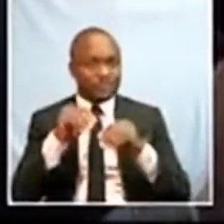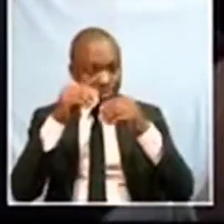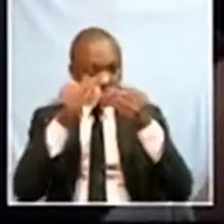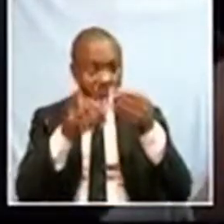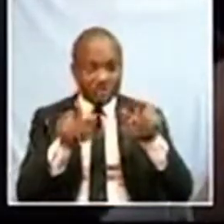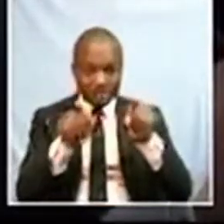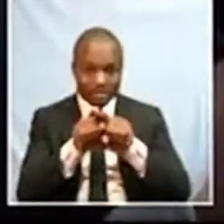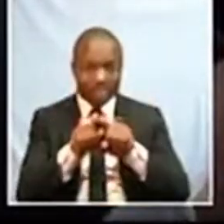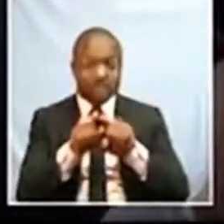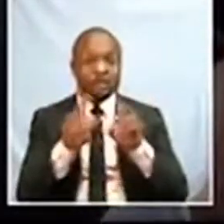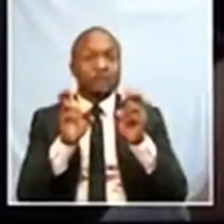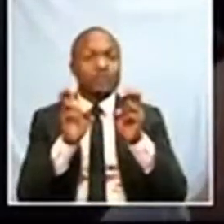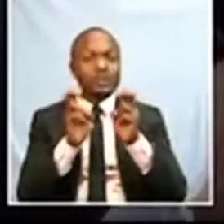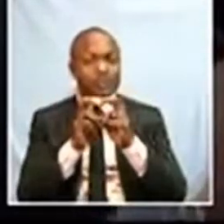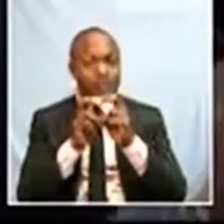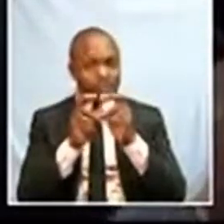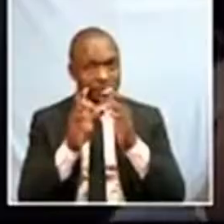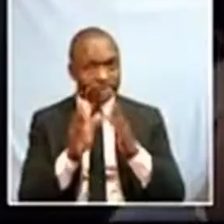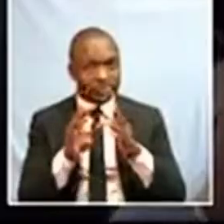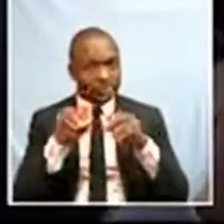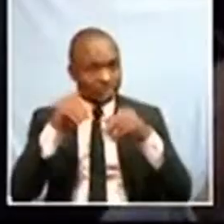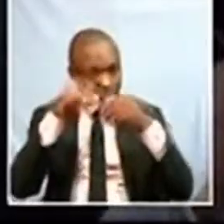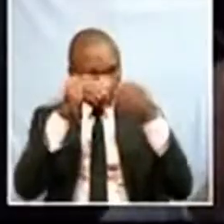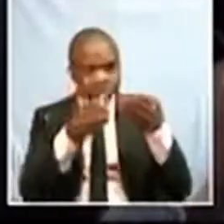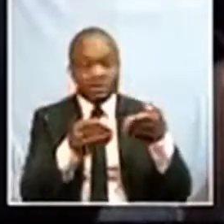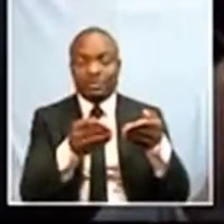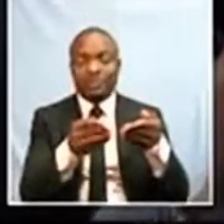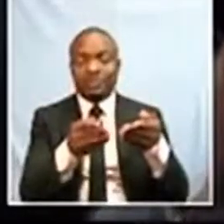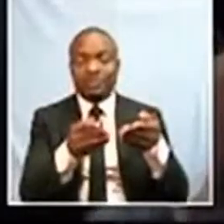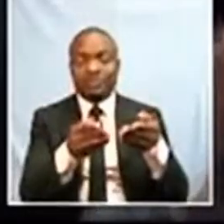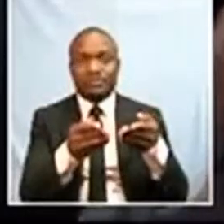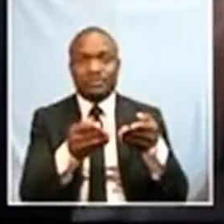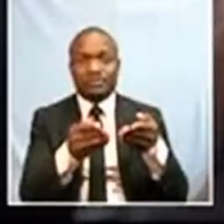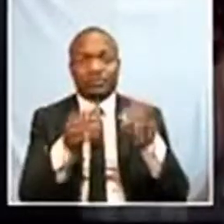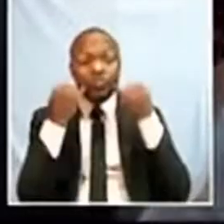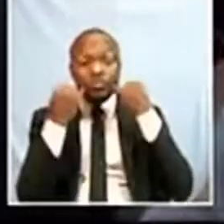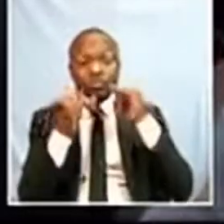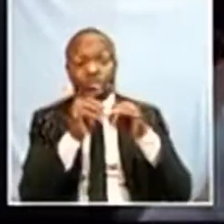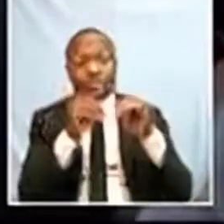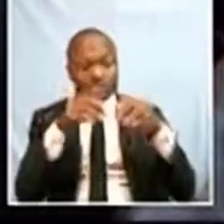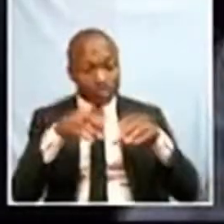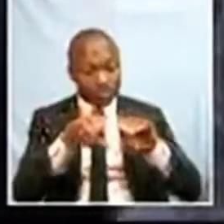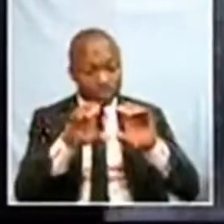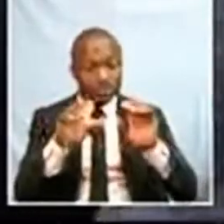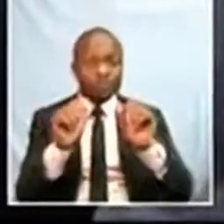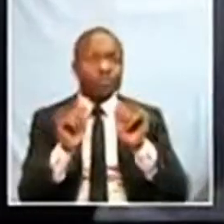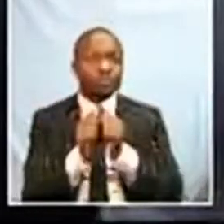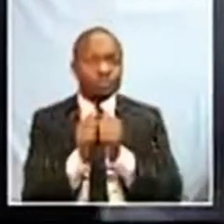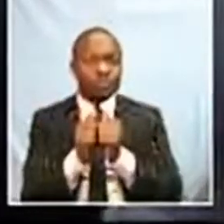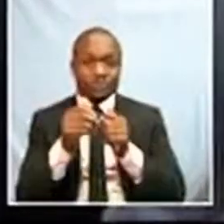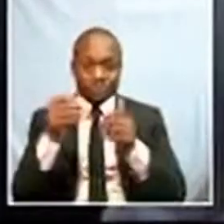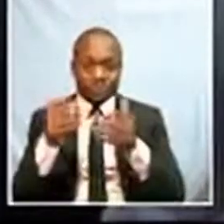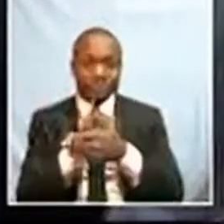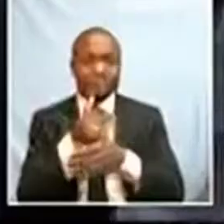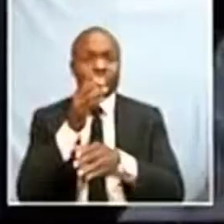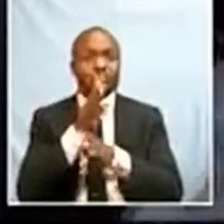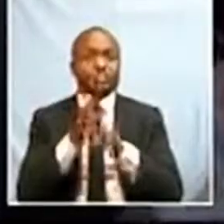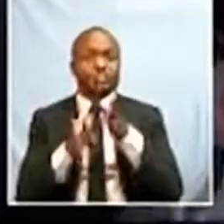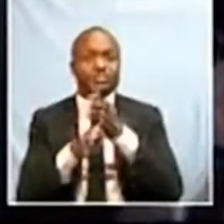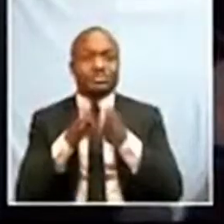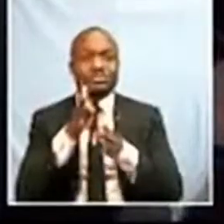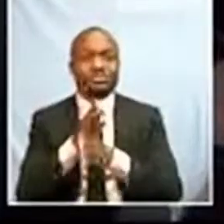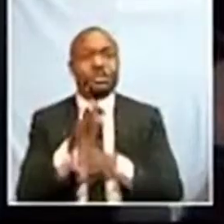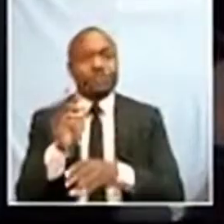same contractor, or to give him, to notify him to go ahead with the new construction of an ablution